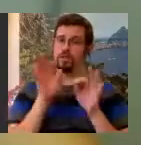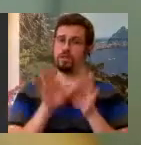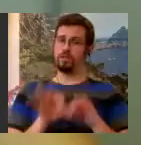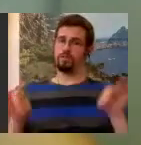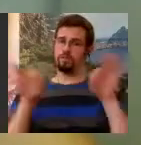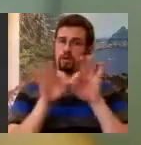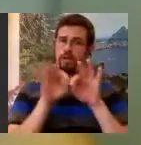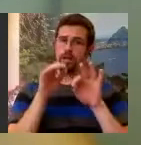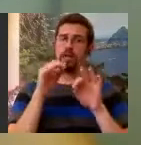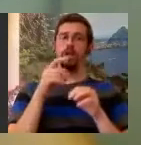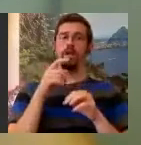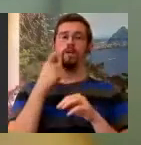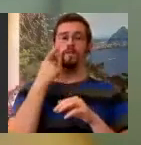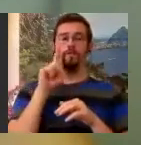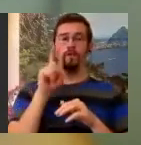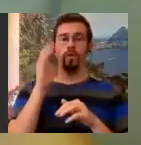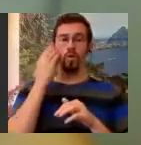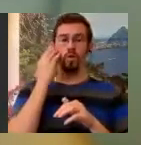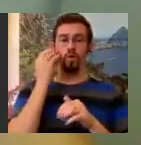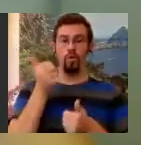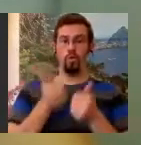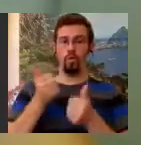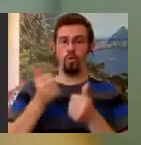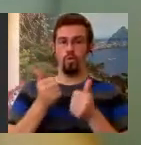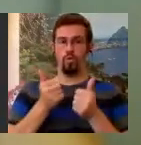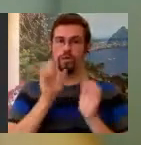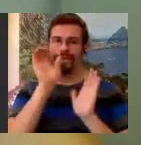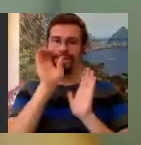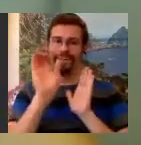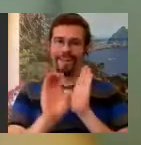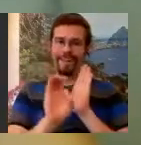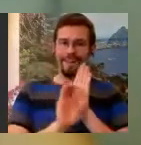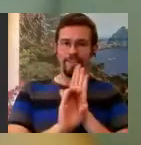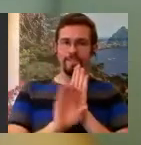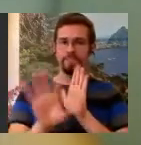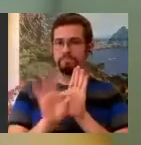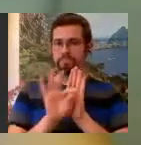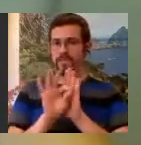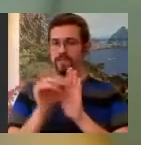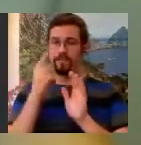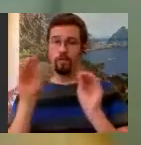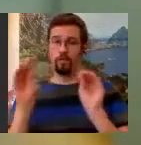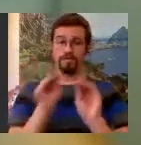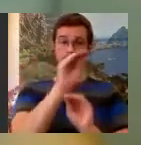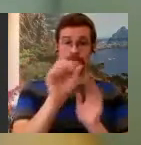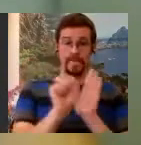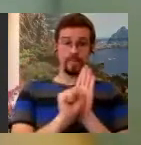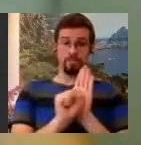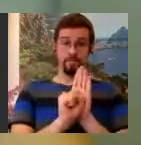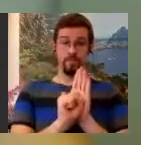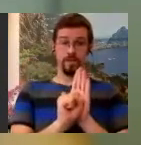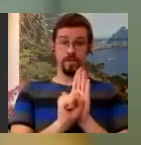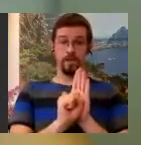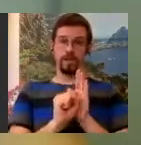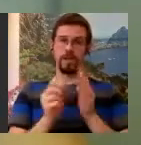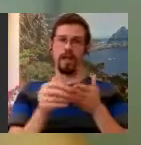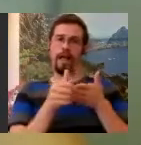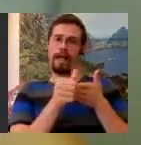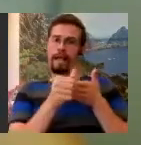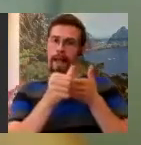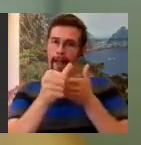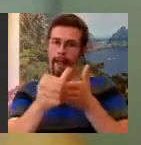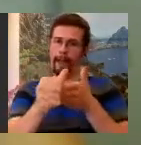elements within the glyph search area, is in the presence of buttons which are used to